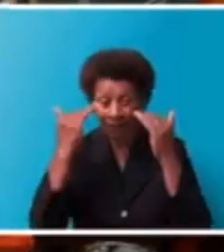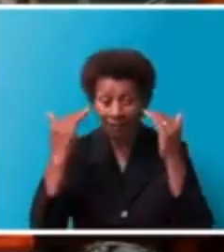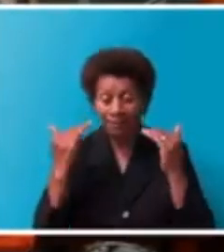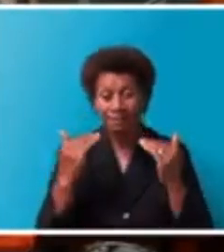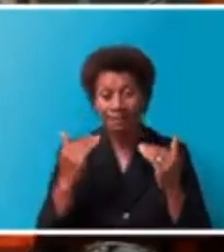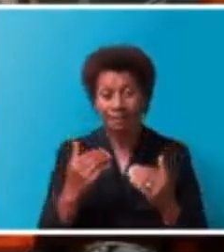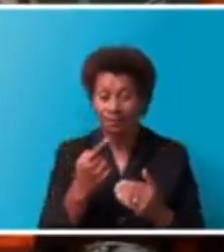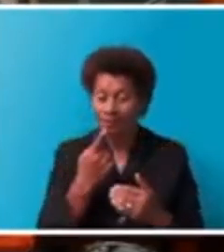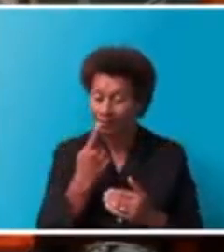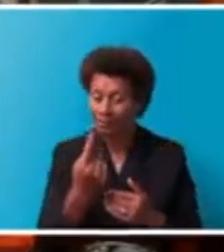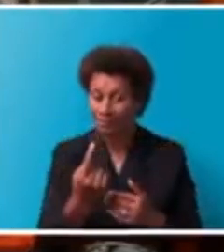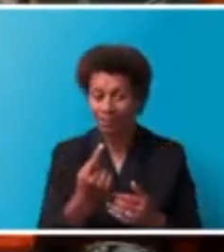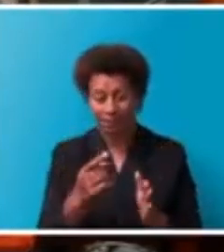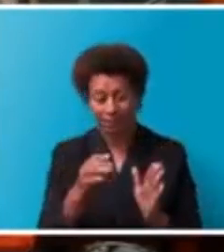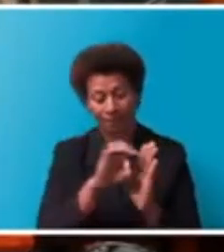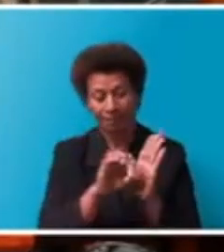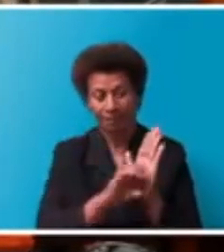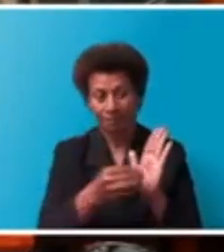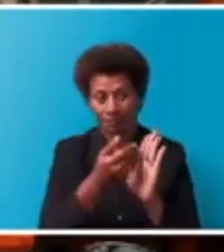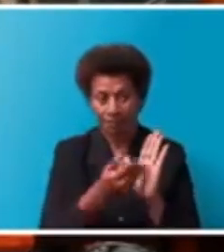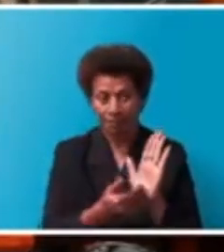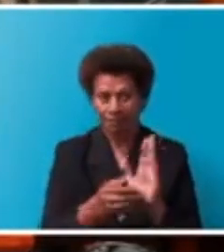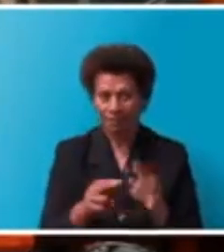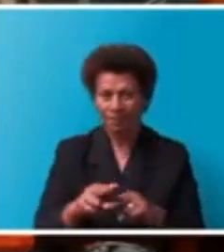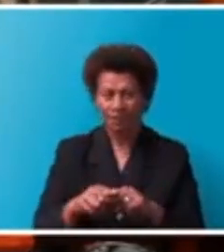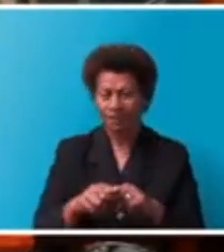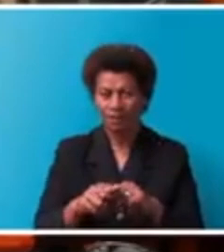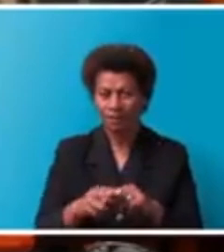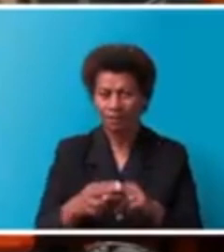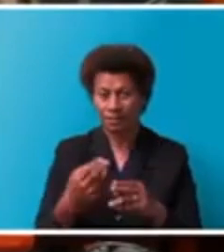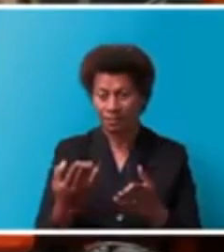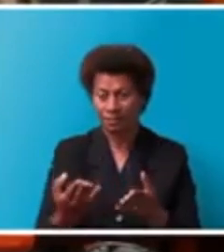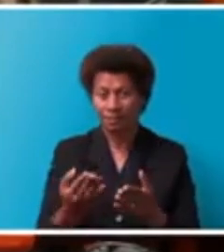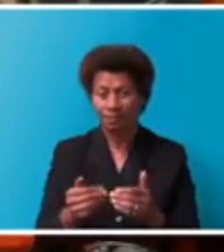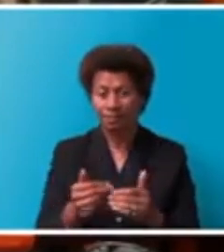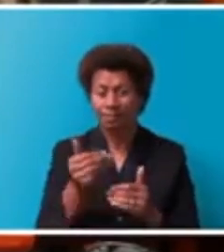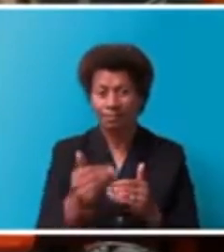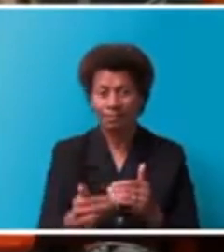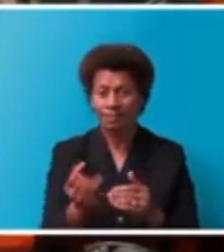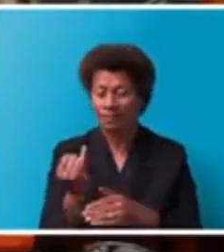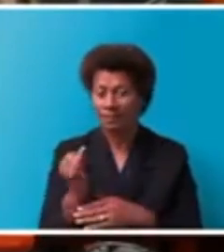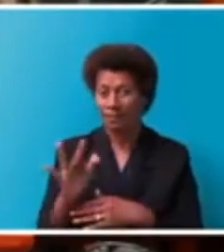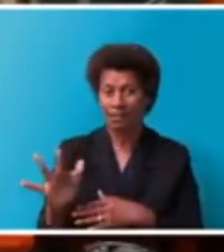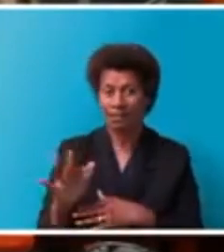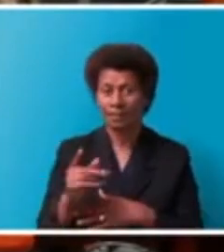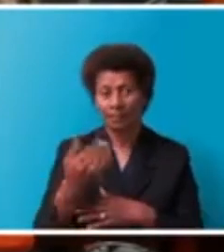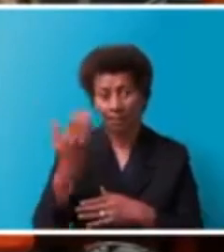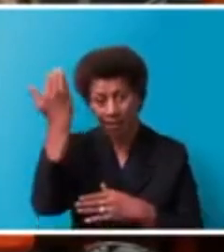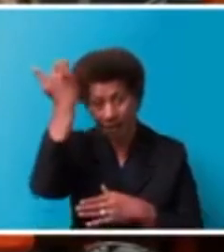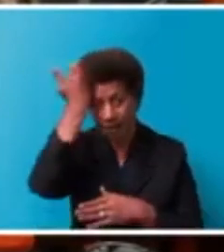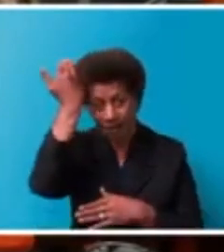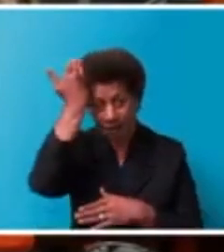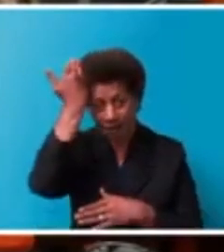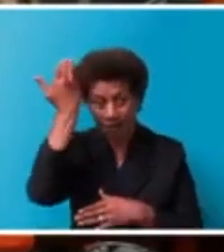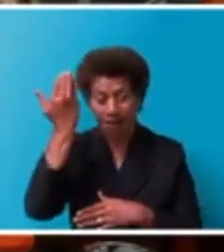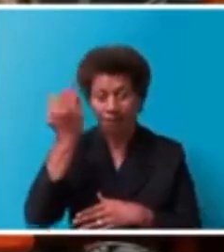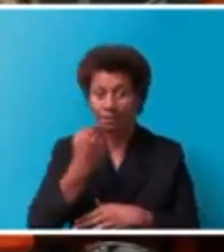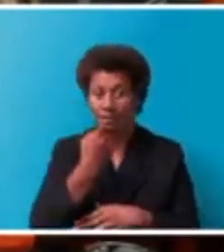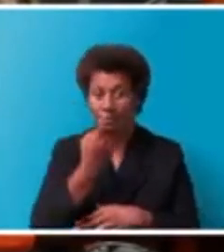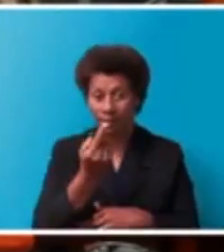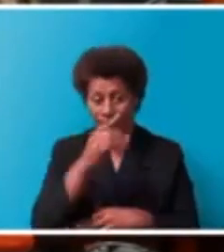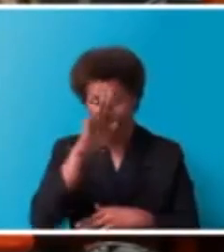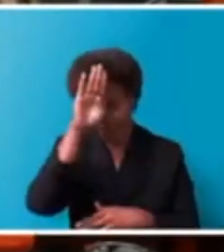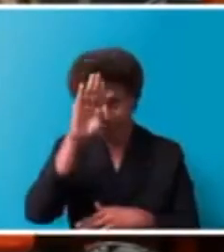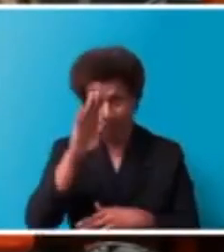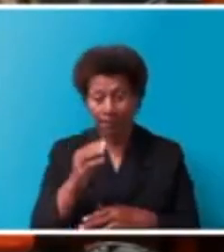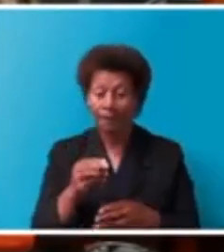making. Fiji is pre- and post-independence founding father. The late Ratu Sir Kamisa Samara wrote his memoir titled The